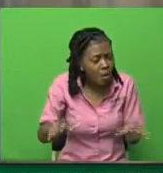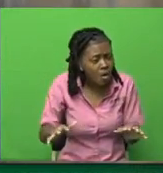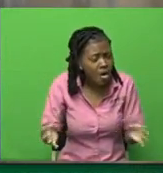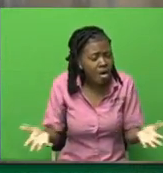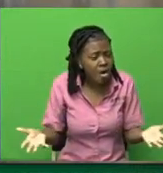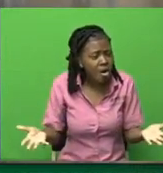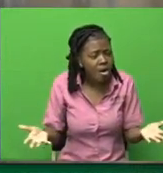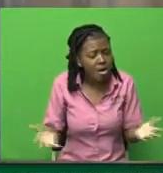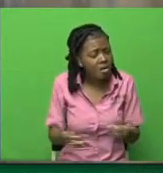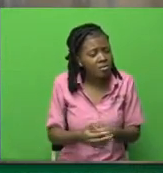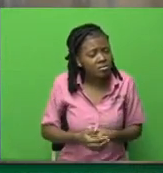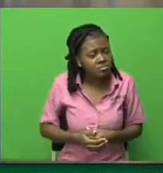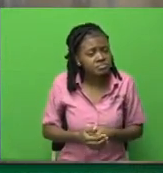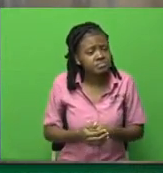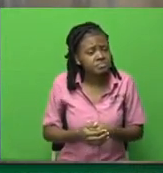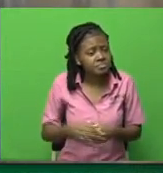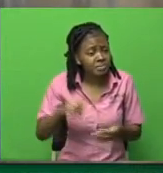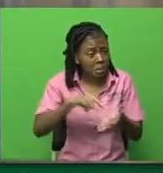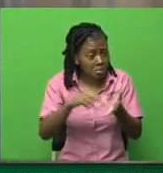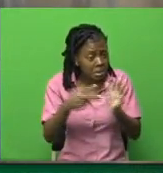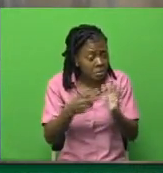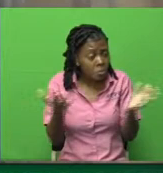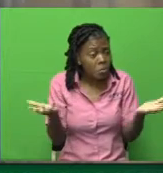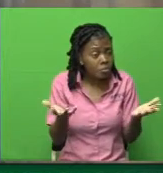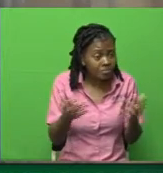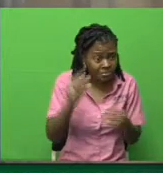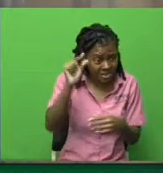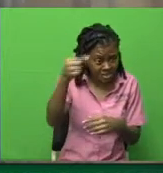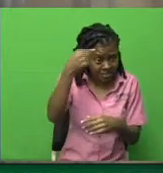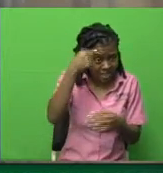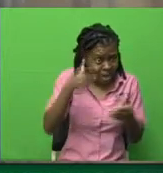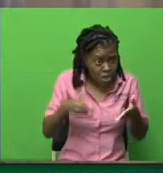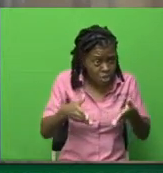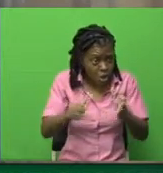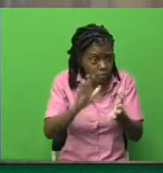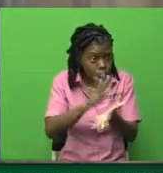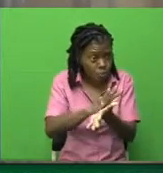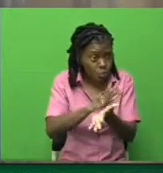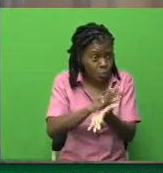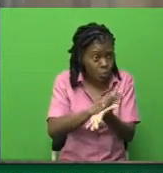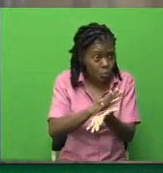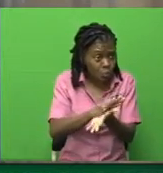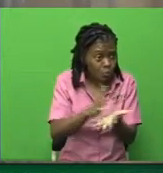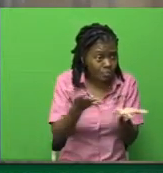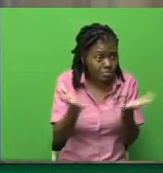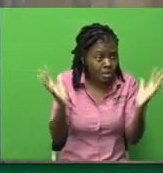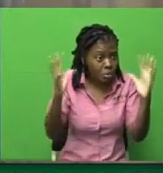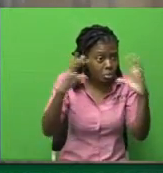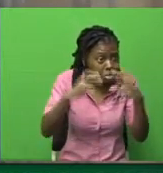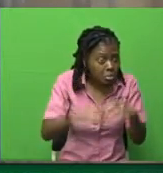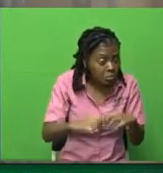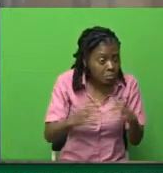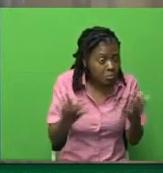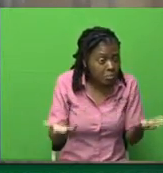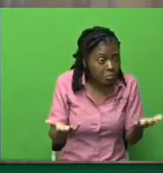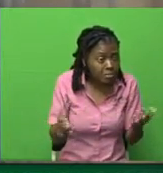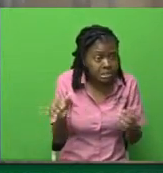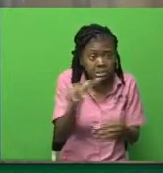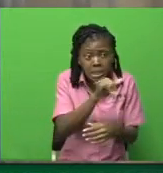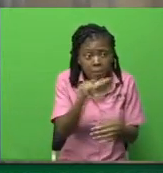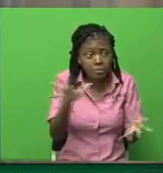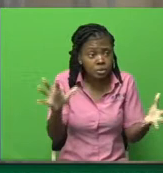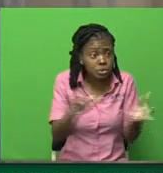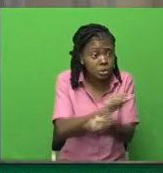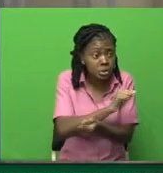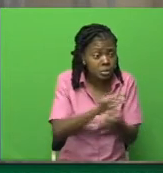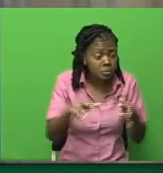is the government allowing our nation schools to fall and to disappear like they have destroyed our